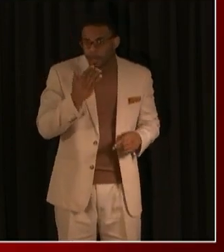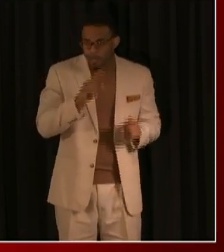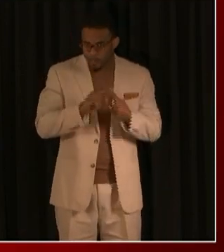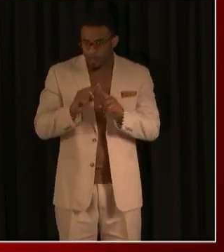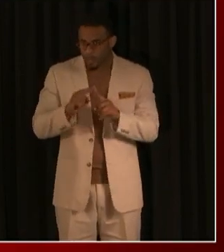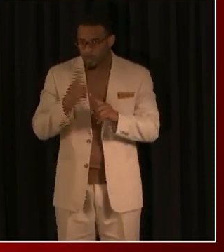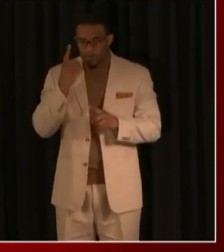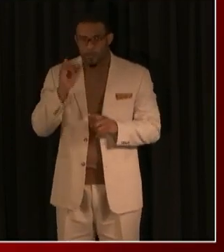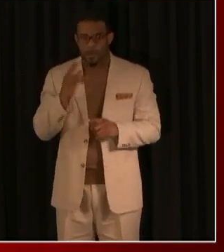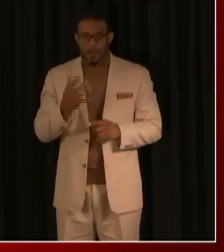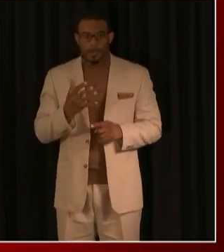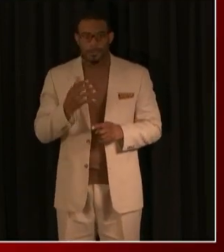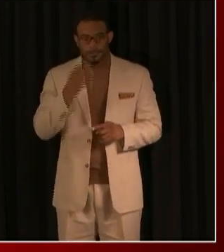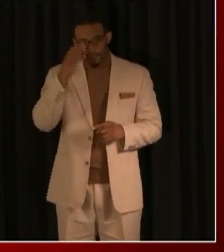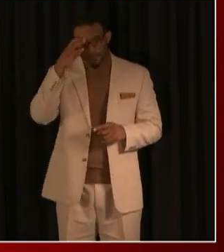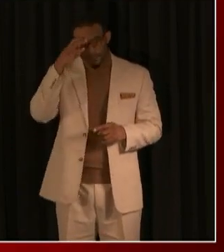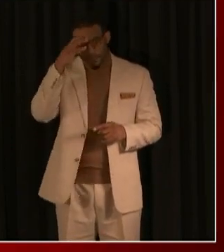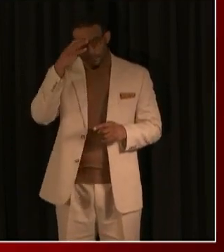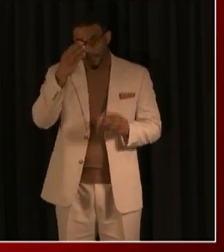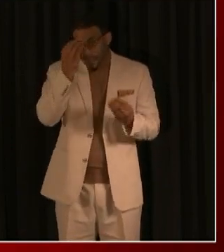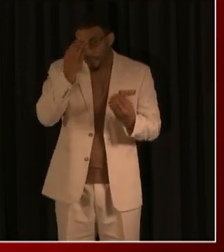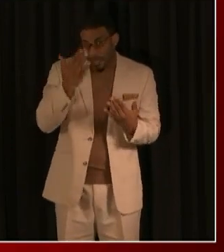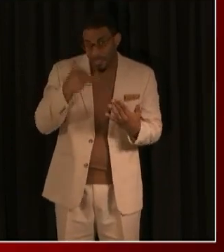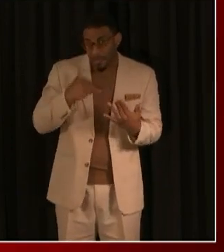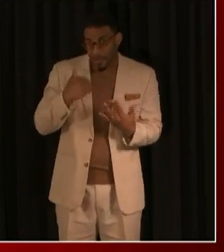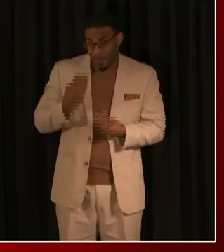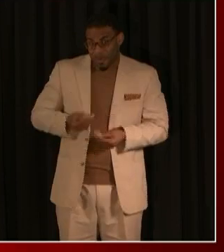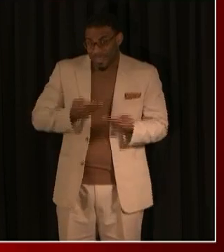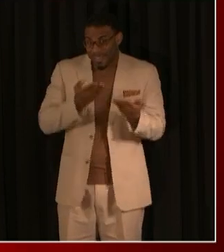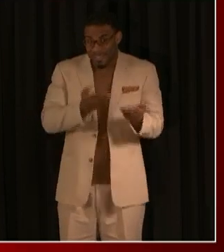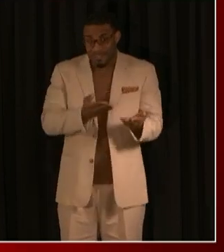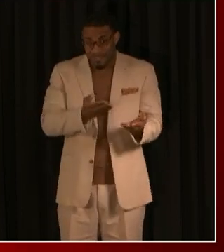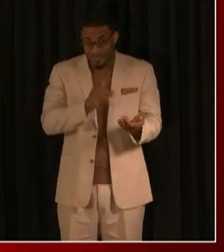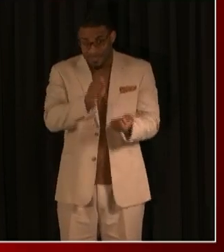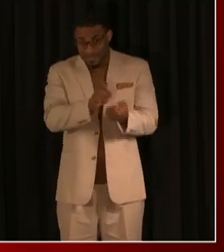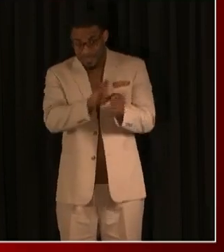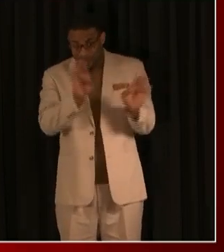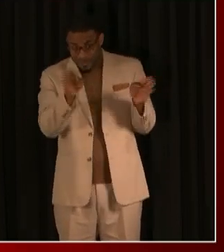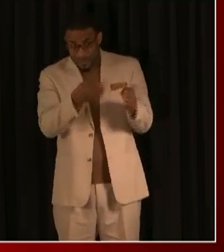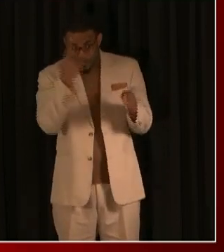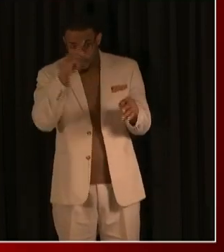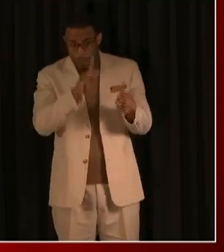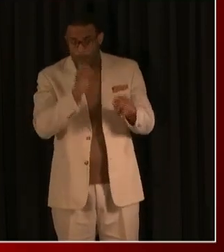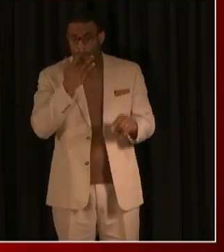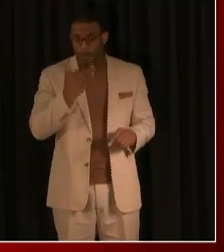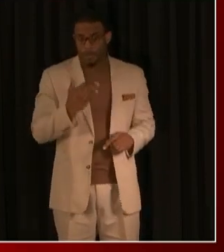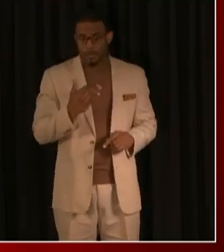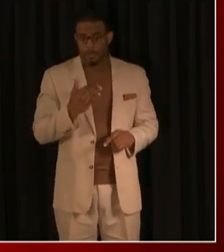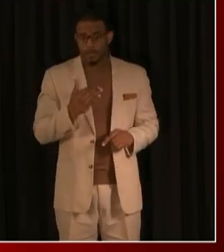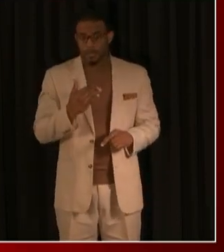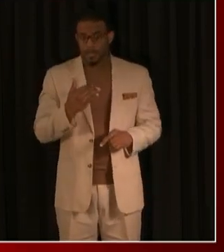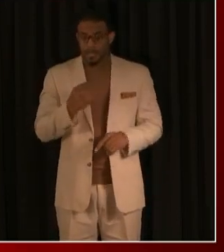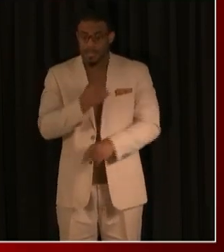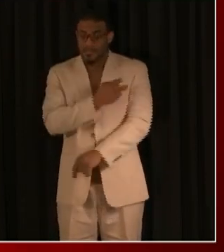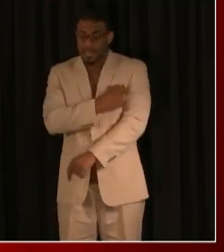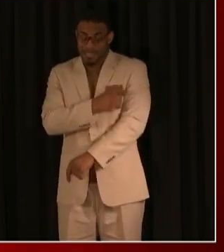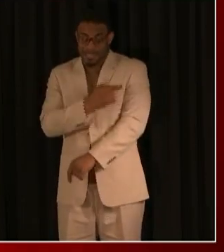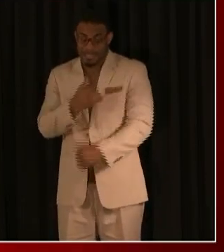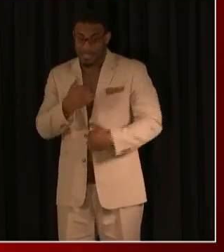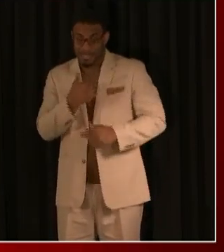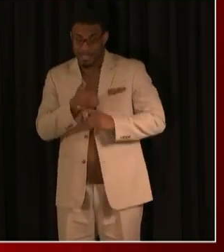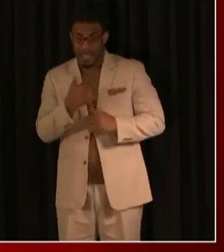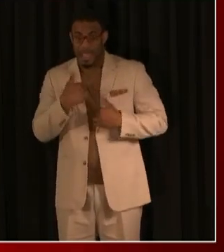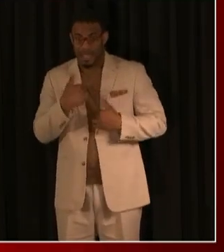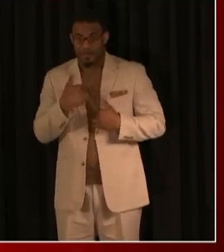of color as well in terms of the information that we're providing. Specifically, the vaccine